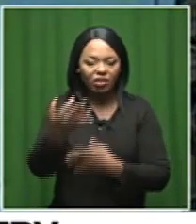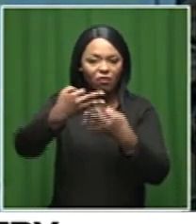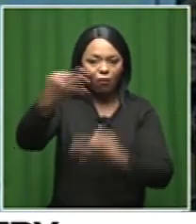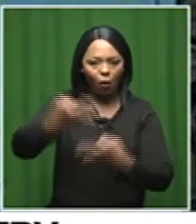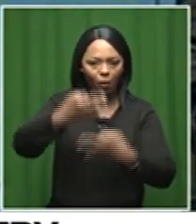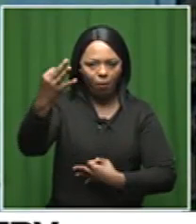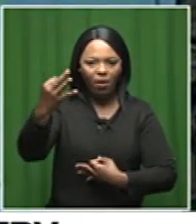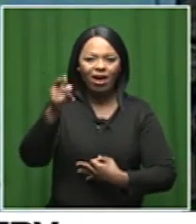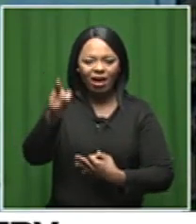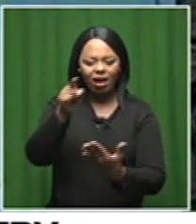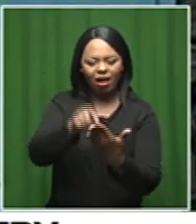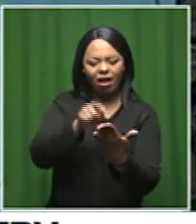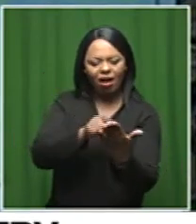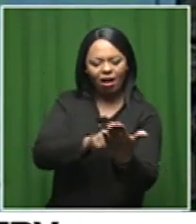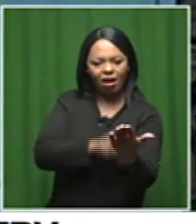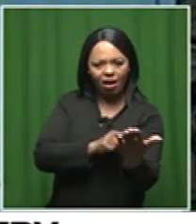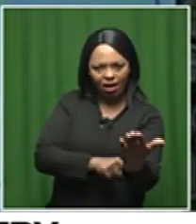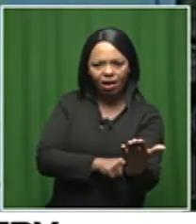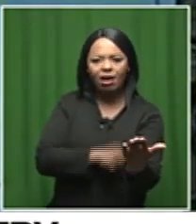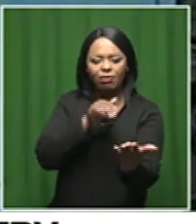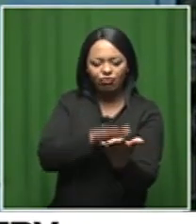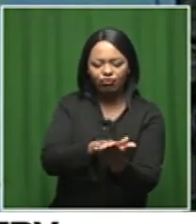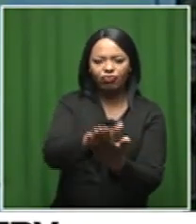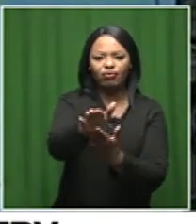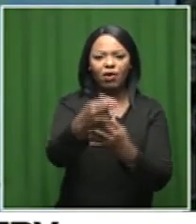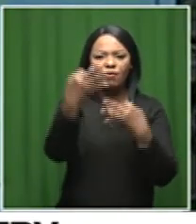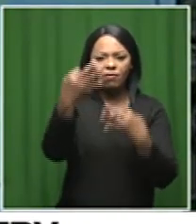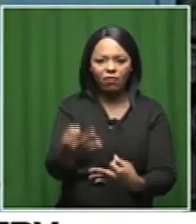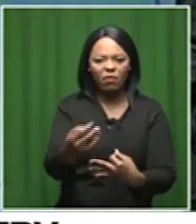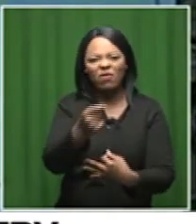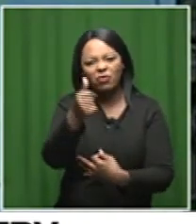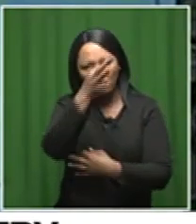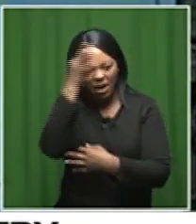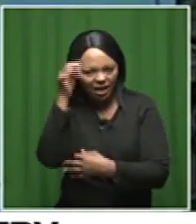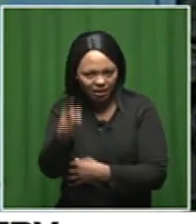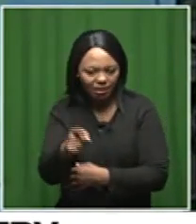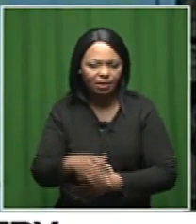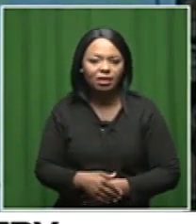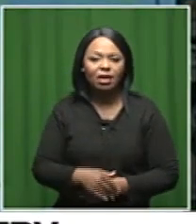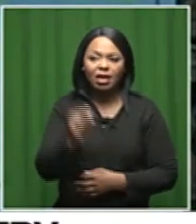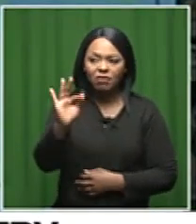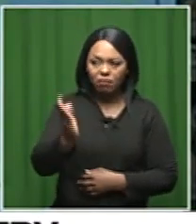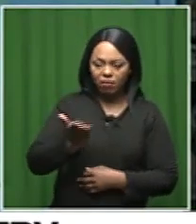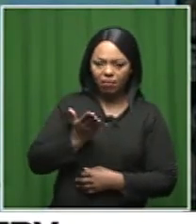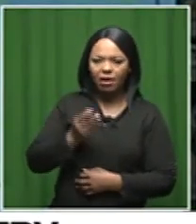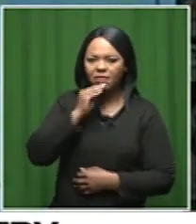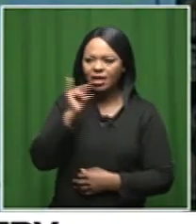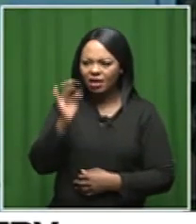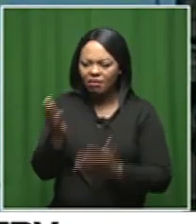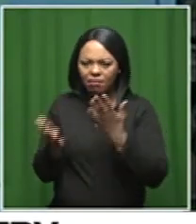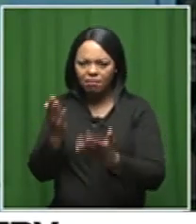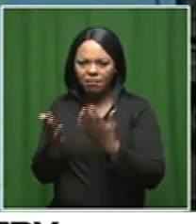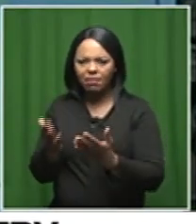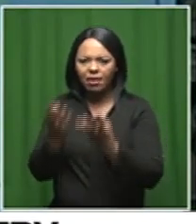It literally takes a few minutes to submit the form. Once our team has reviewed it, and if you're eligible, we then courier